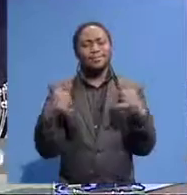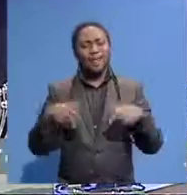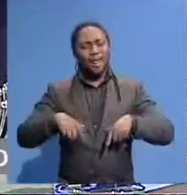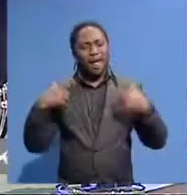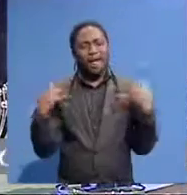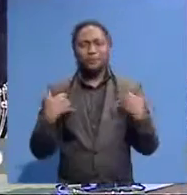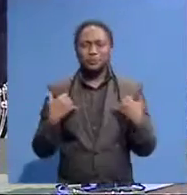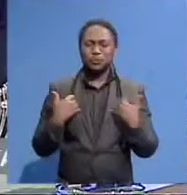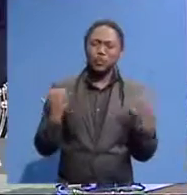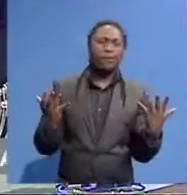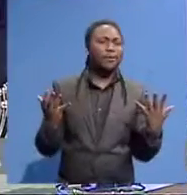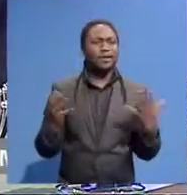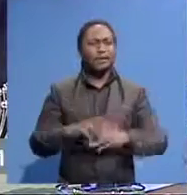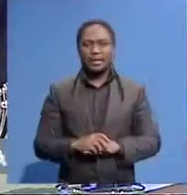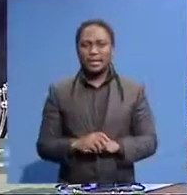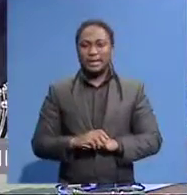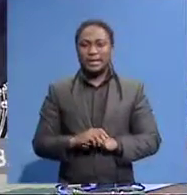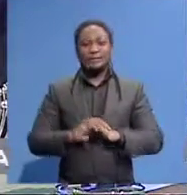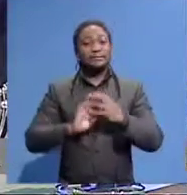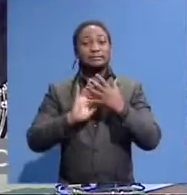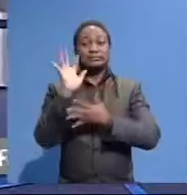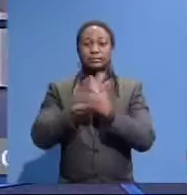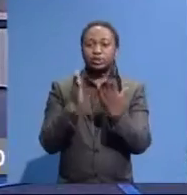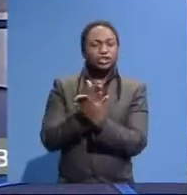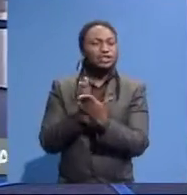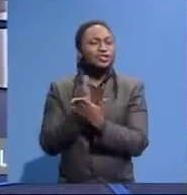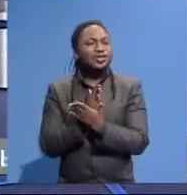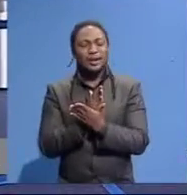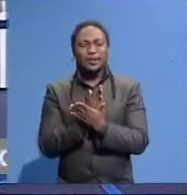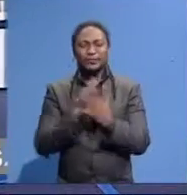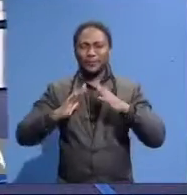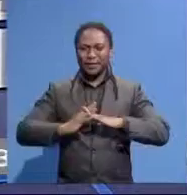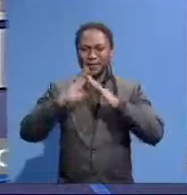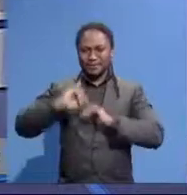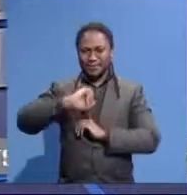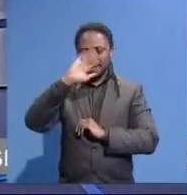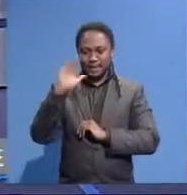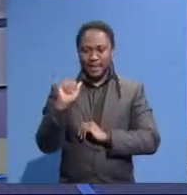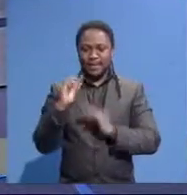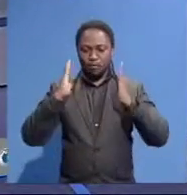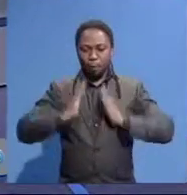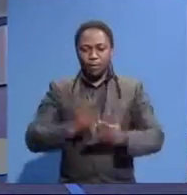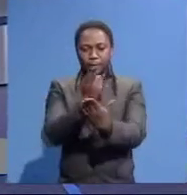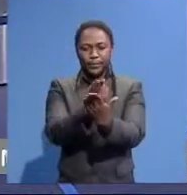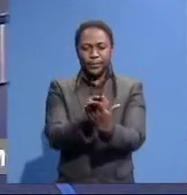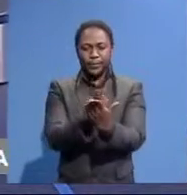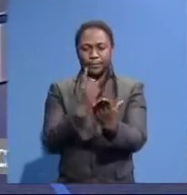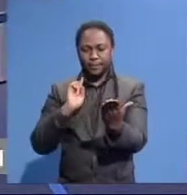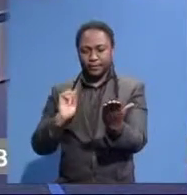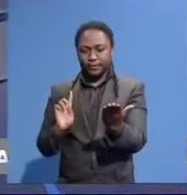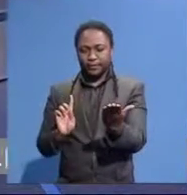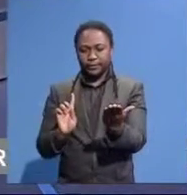weather and, you know, having a good time, sharing together as South Africans. And then they get to the body, and then there's this